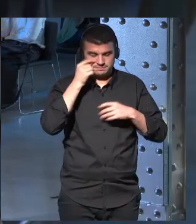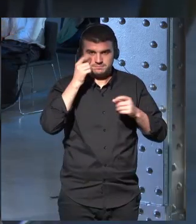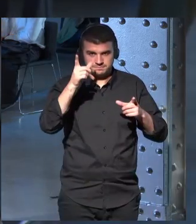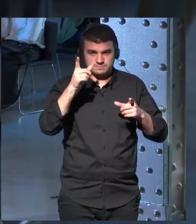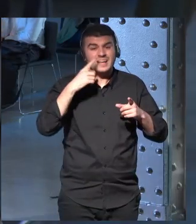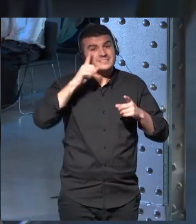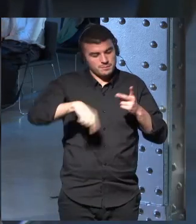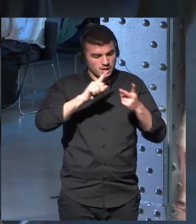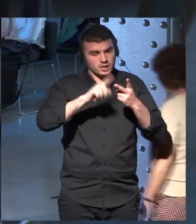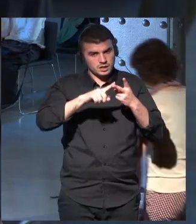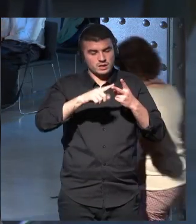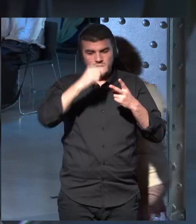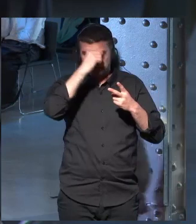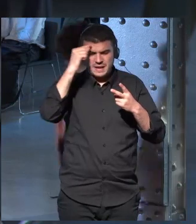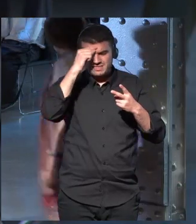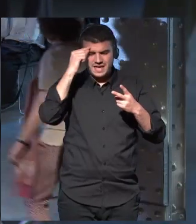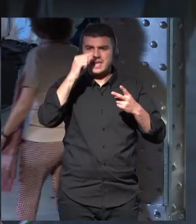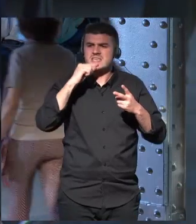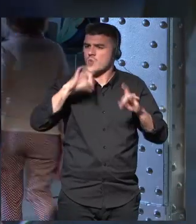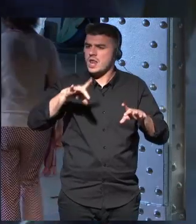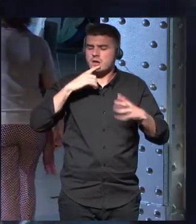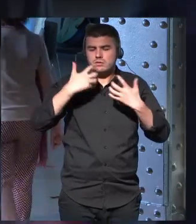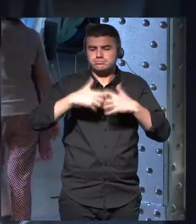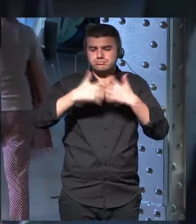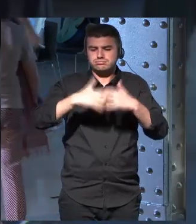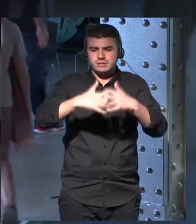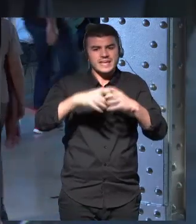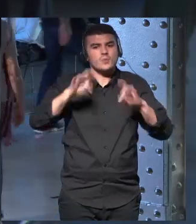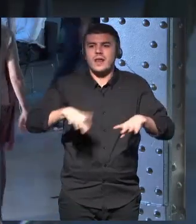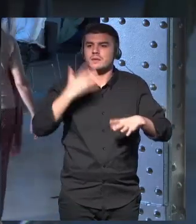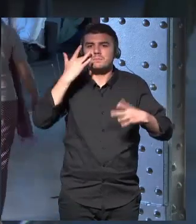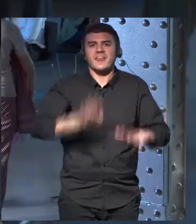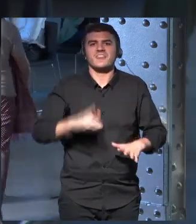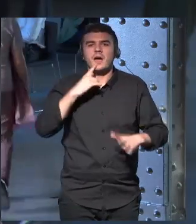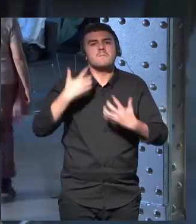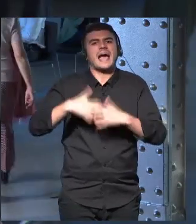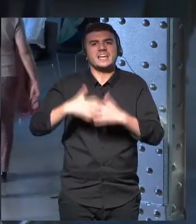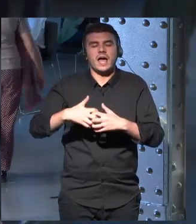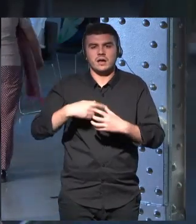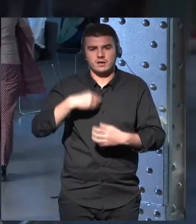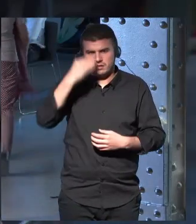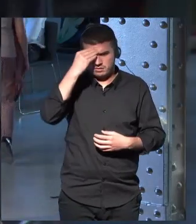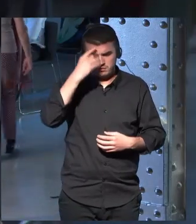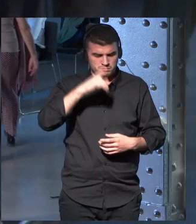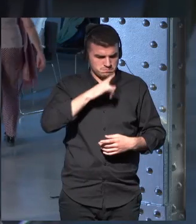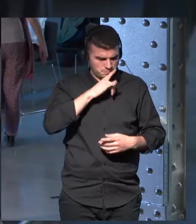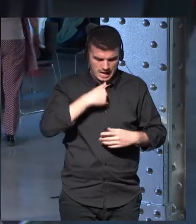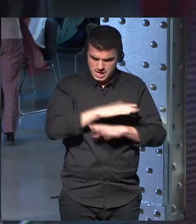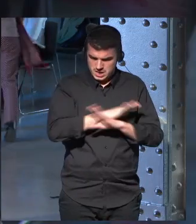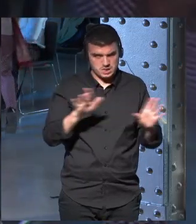work like the mind of a machine, which I thought was very bad and destructive.